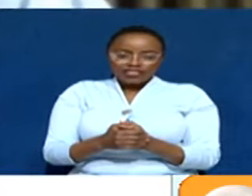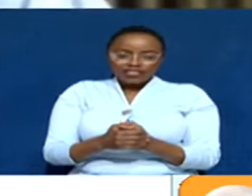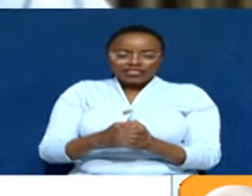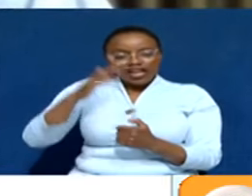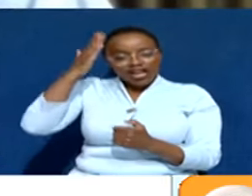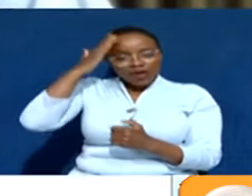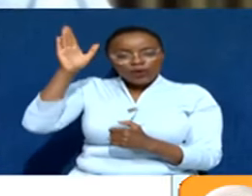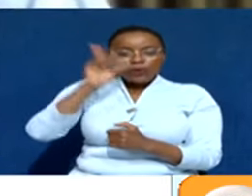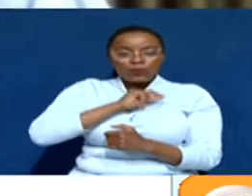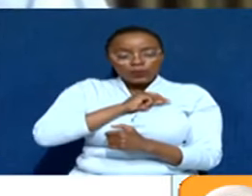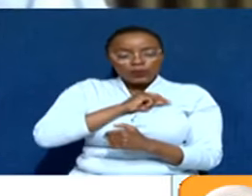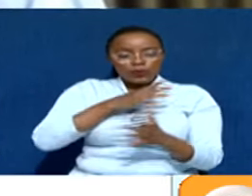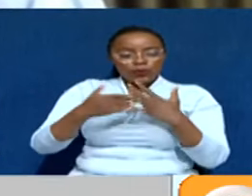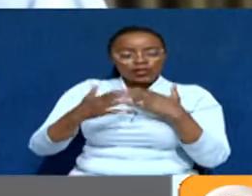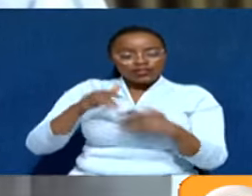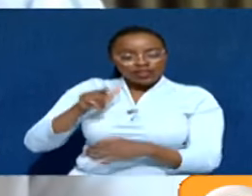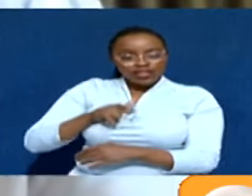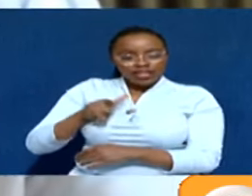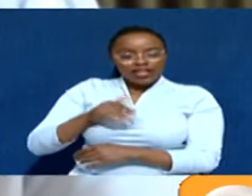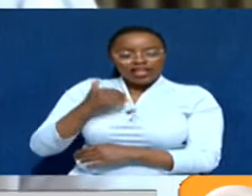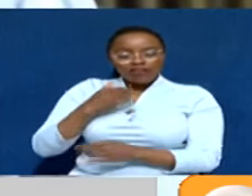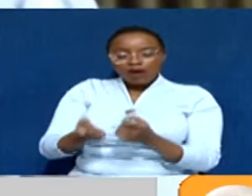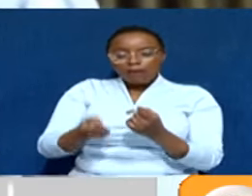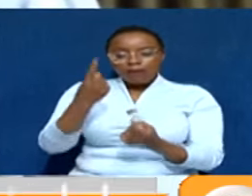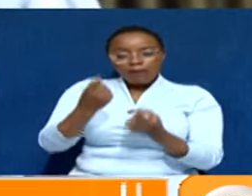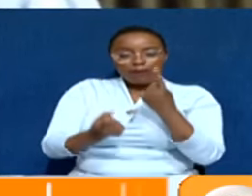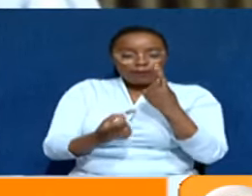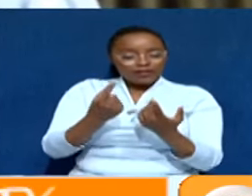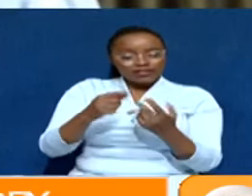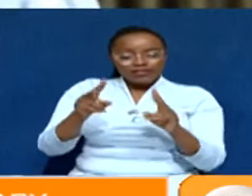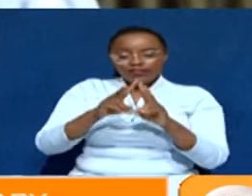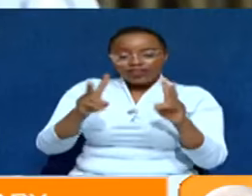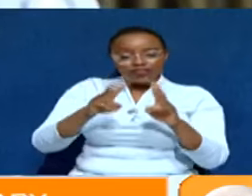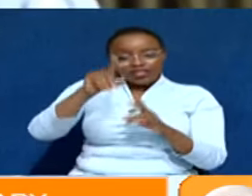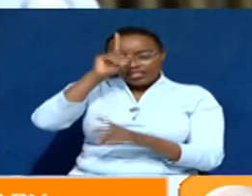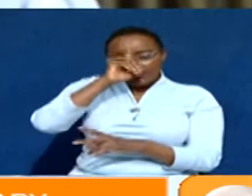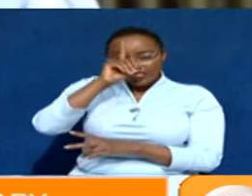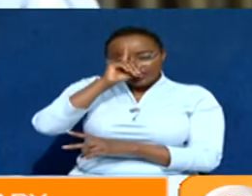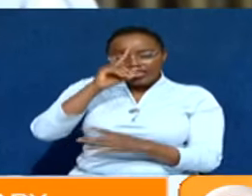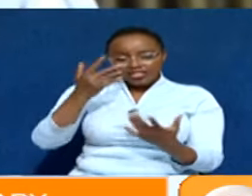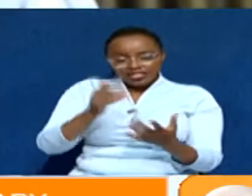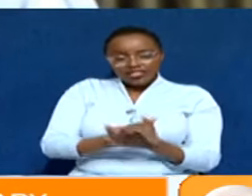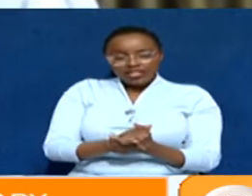I know what these ladies have raised is weighty, and